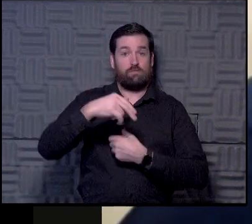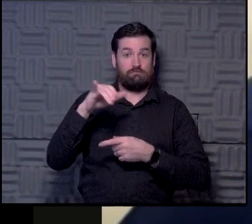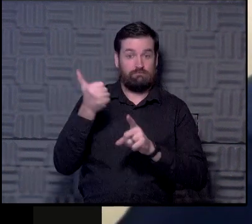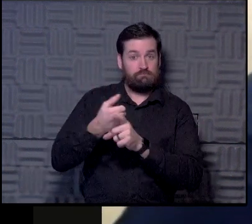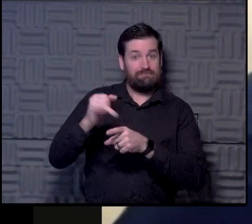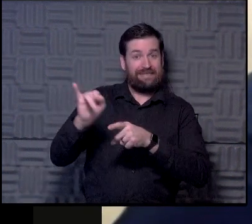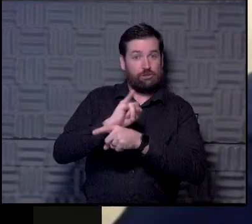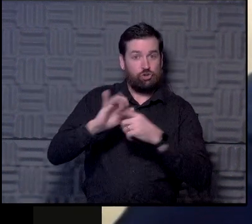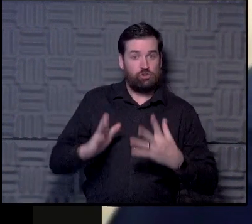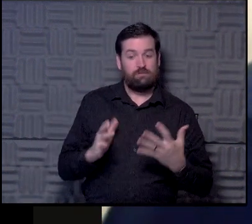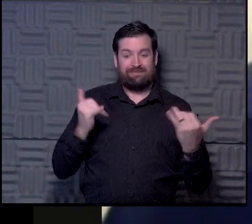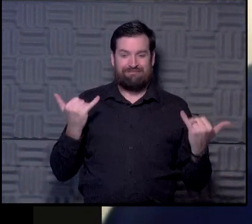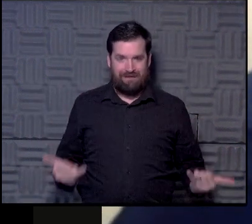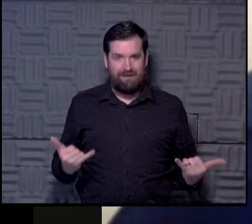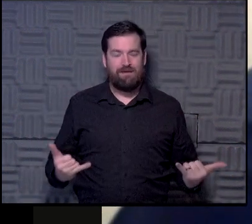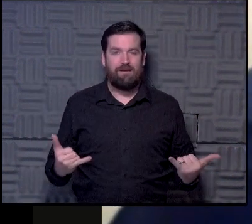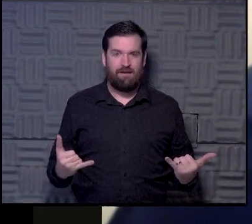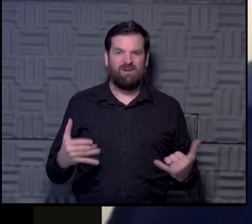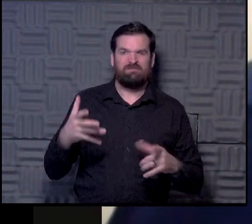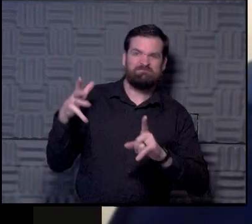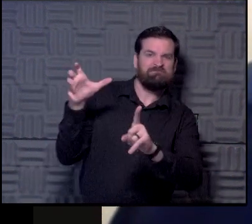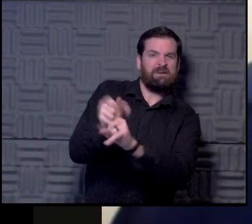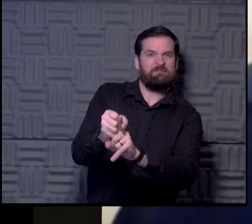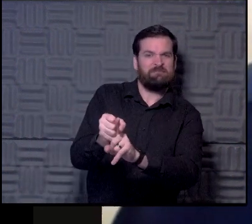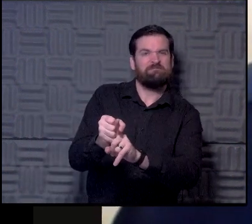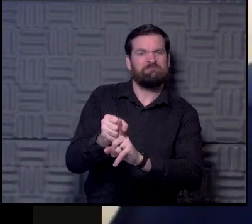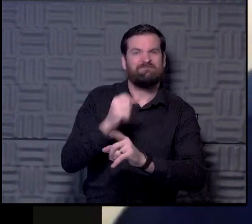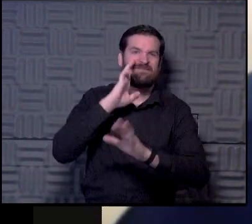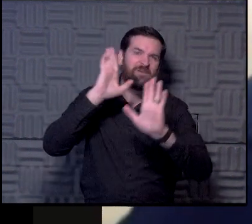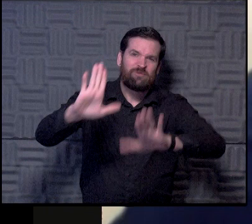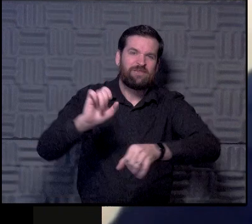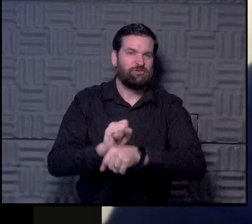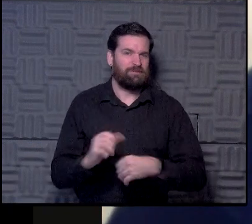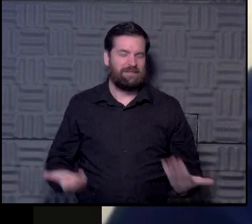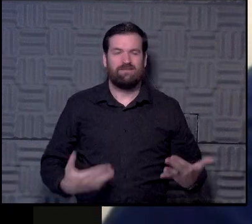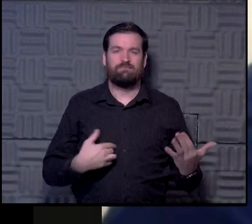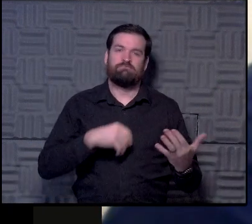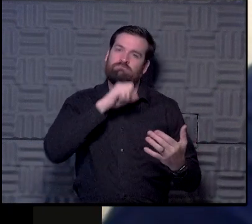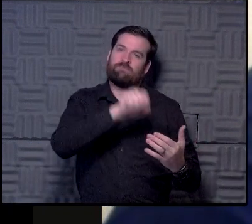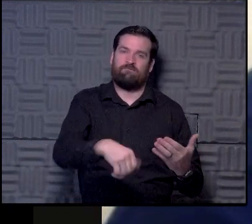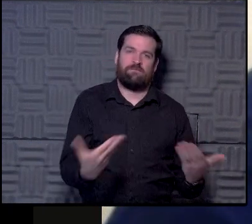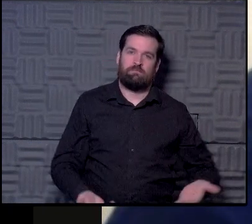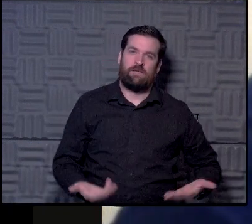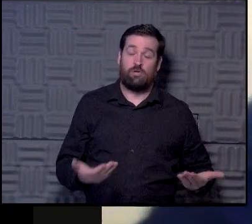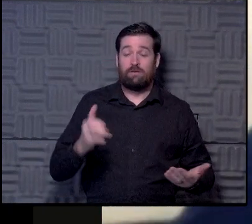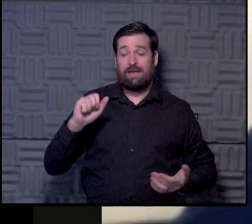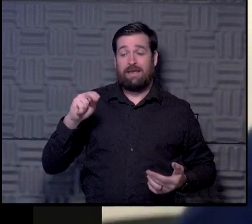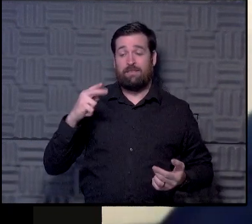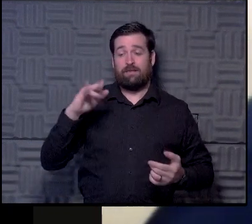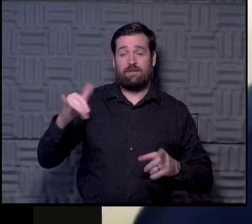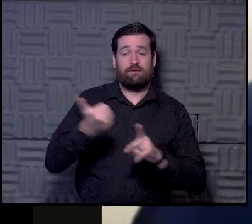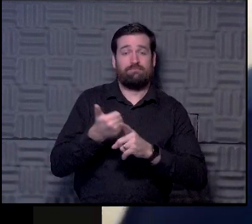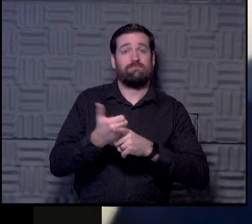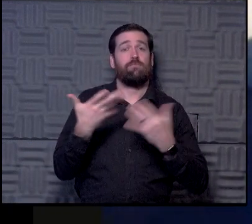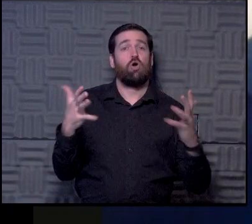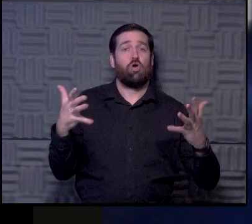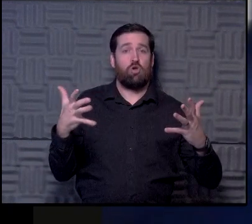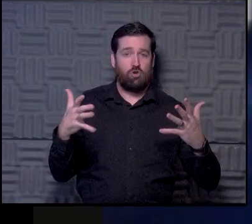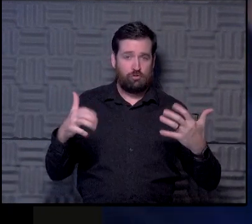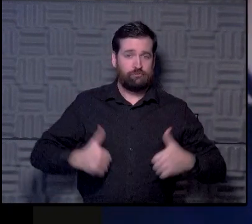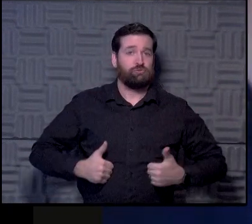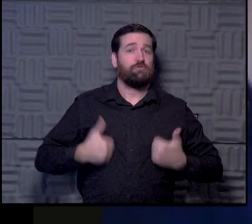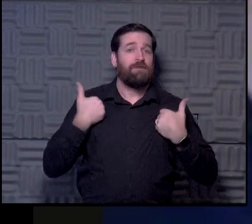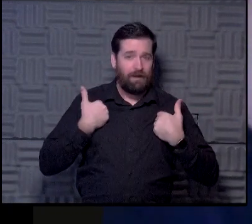think, and he now works here at the health system. We grabbed him. He's done a great job for us, and we love having him aboard. Anthony is also a survivor of